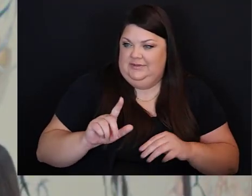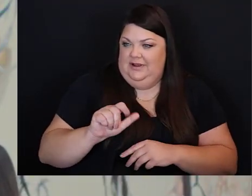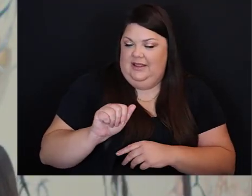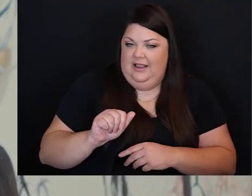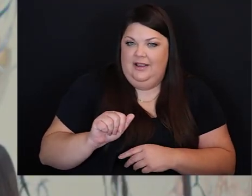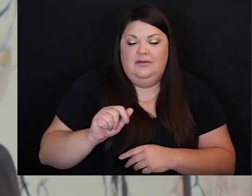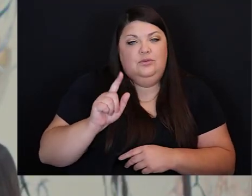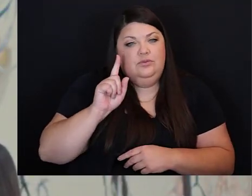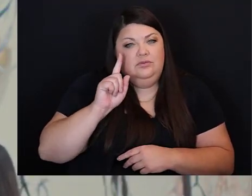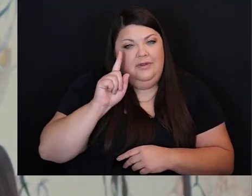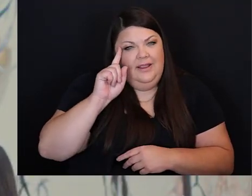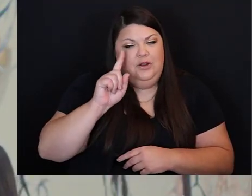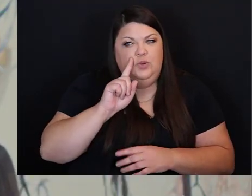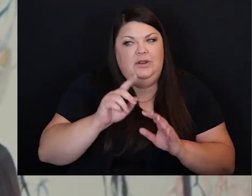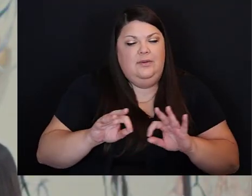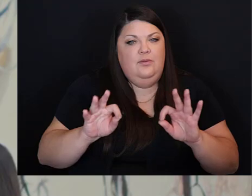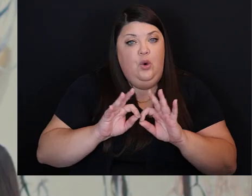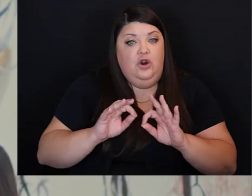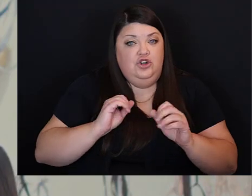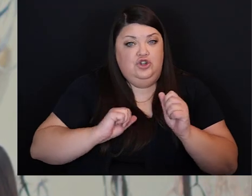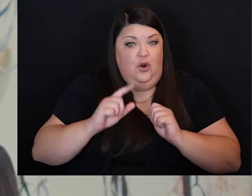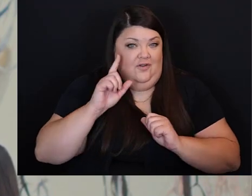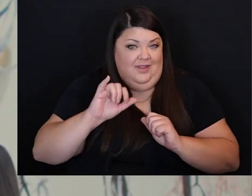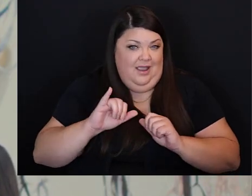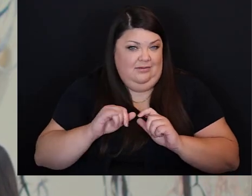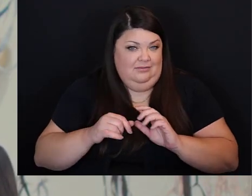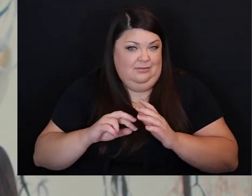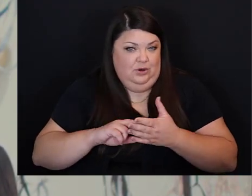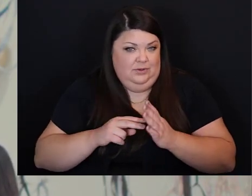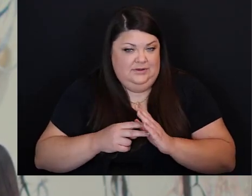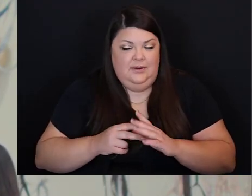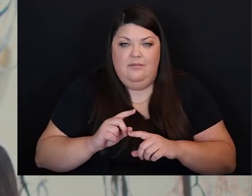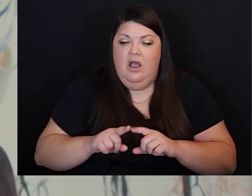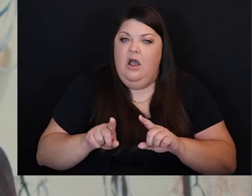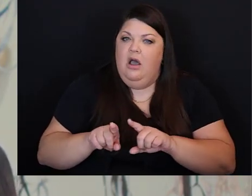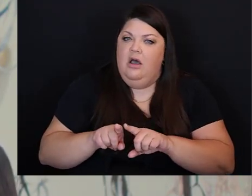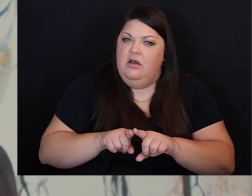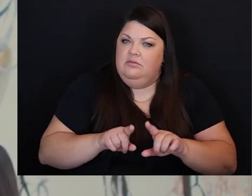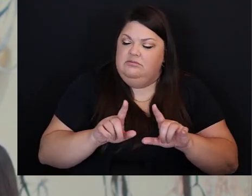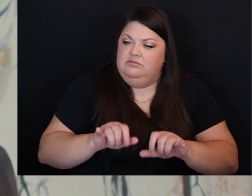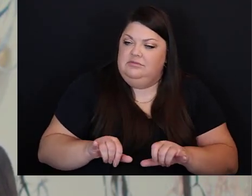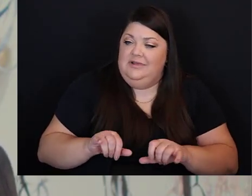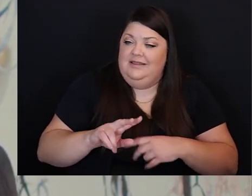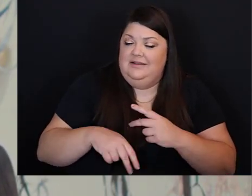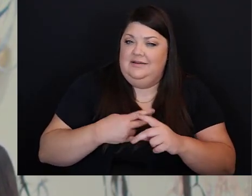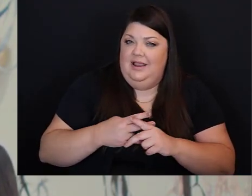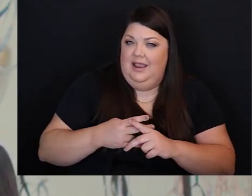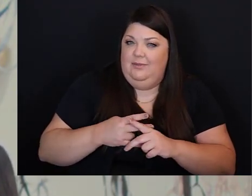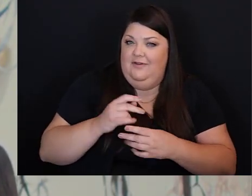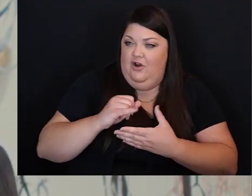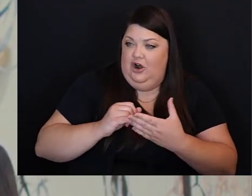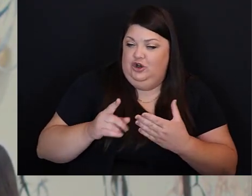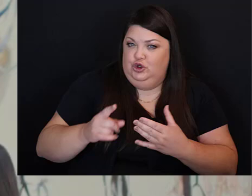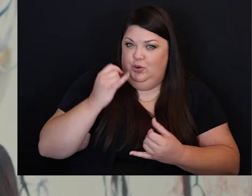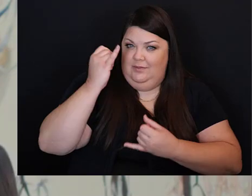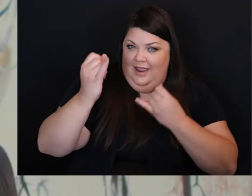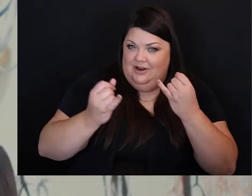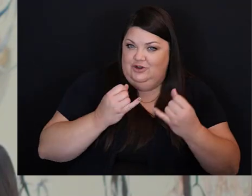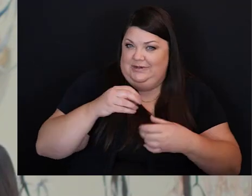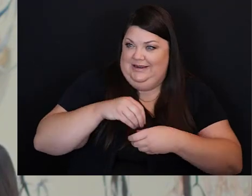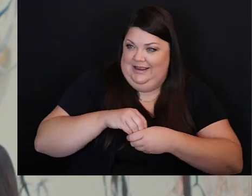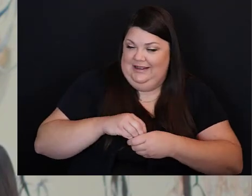that reason, but also I think the kind of artists that you imagined being in the